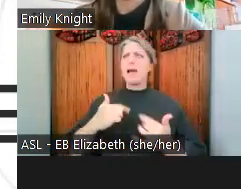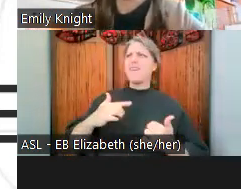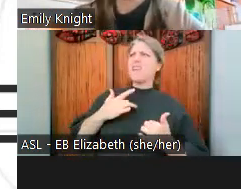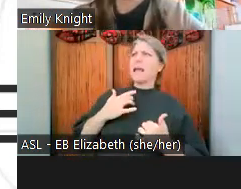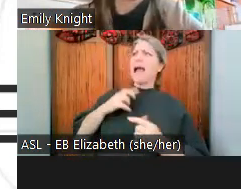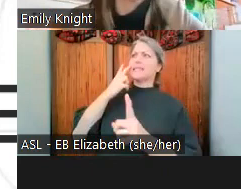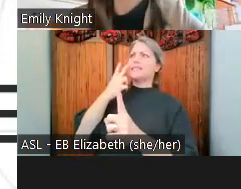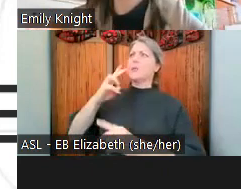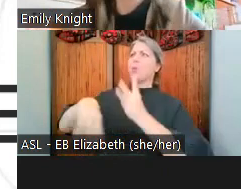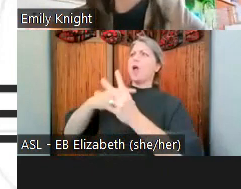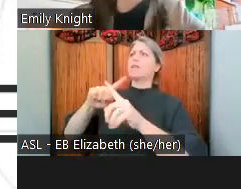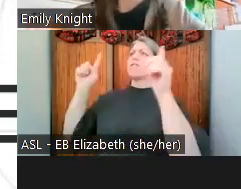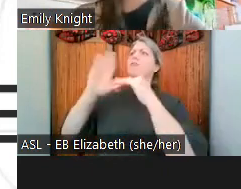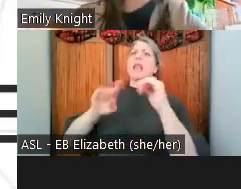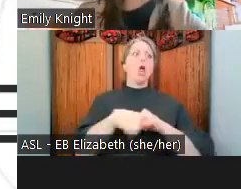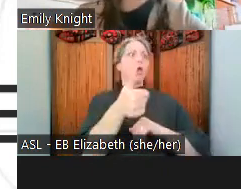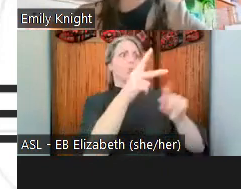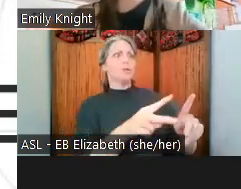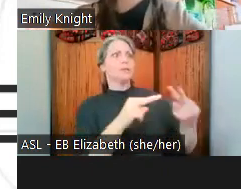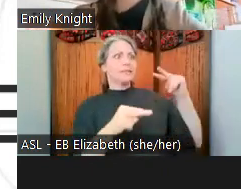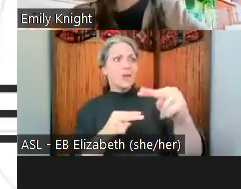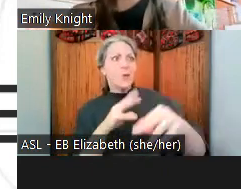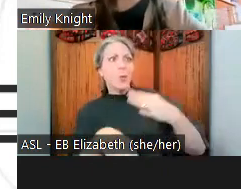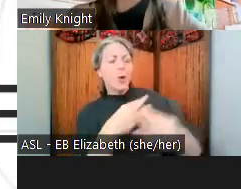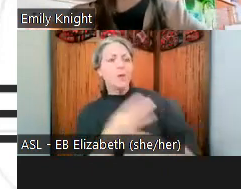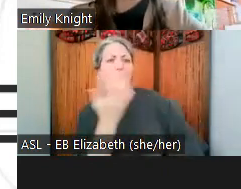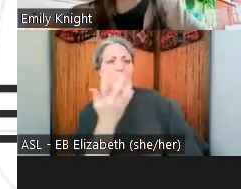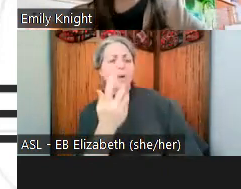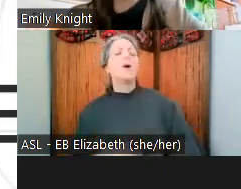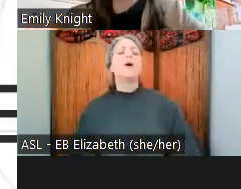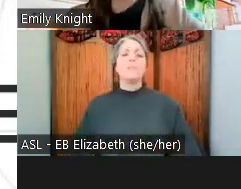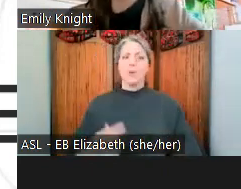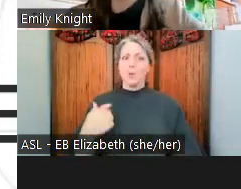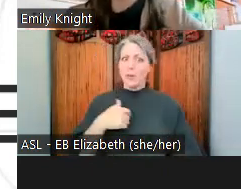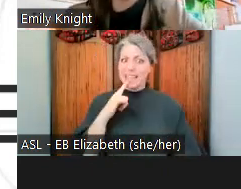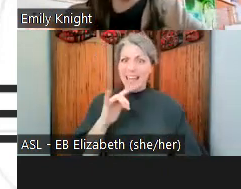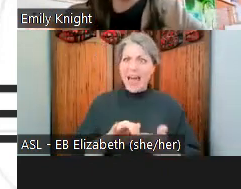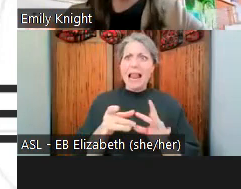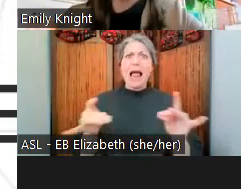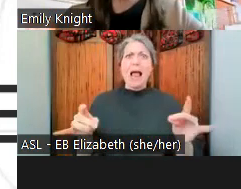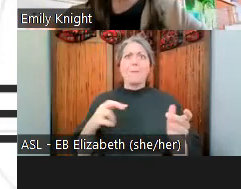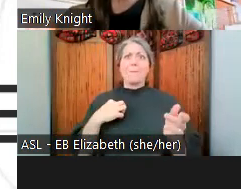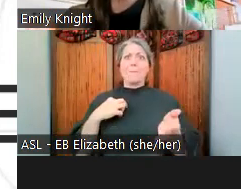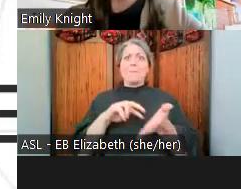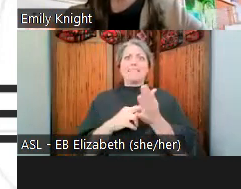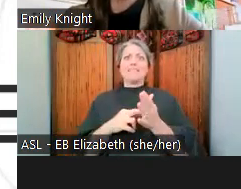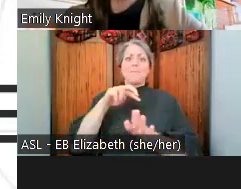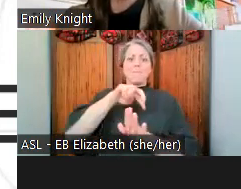differently than someone else. And when we say that, we usually are meaning that metaphorically.